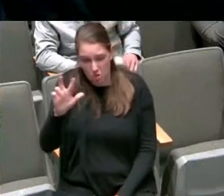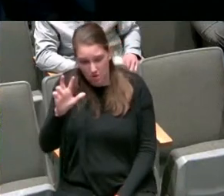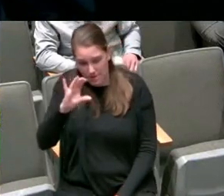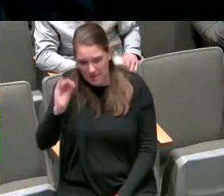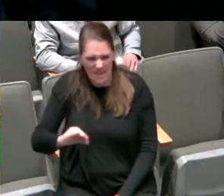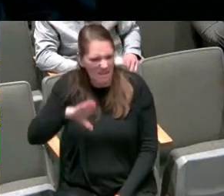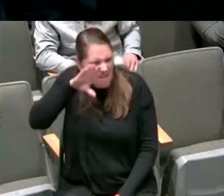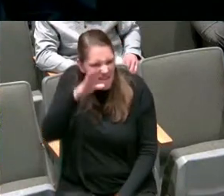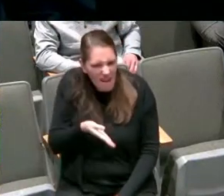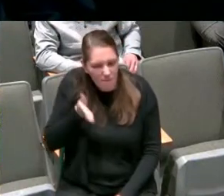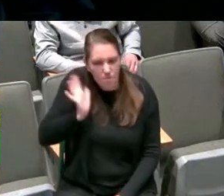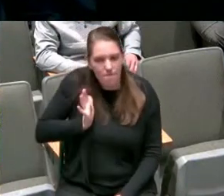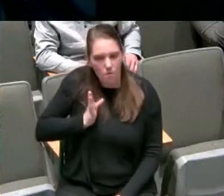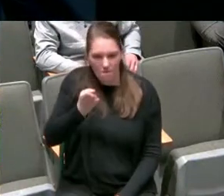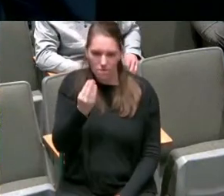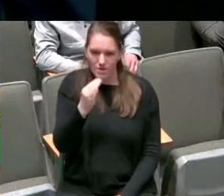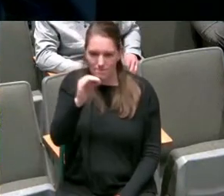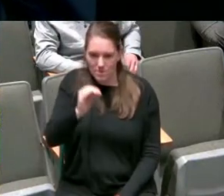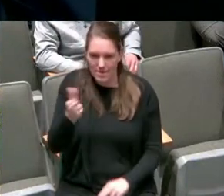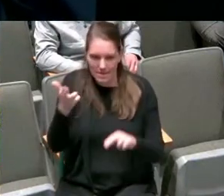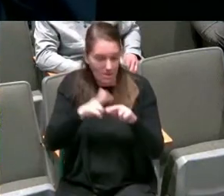never seen a 14 increase